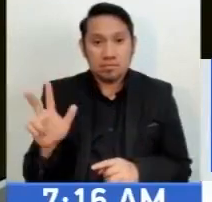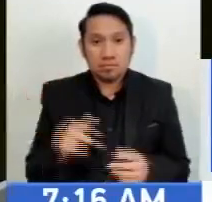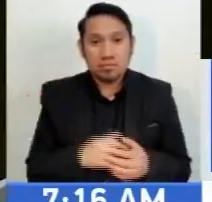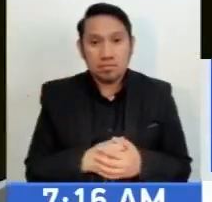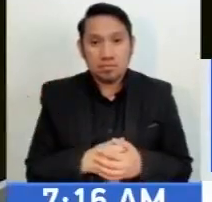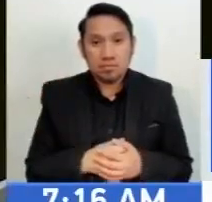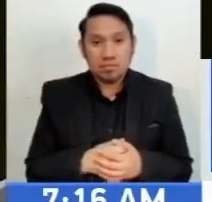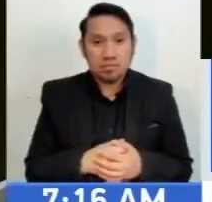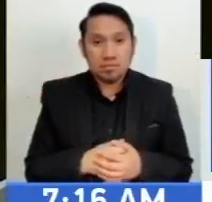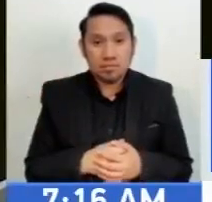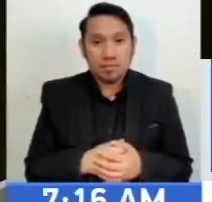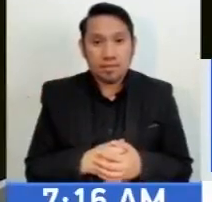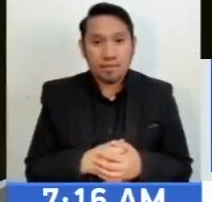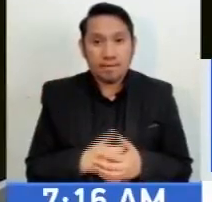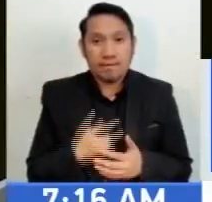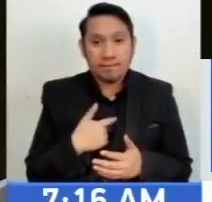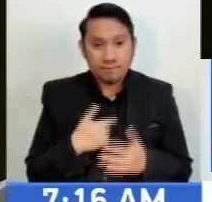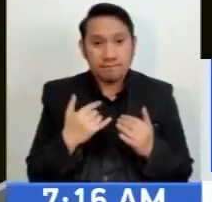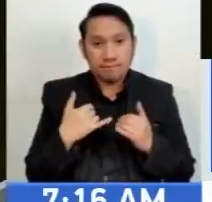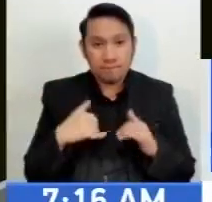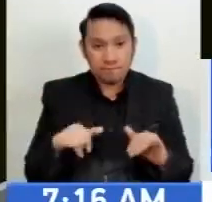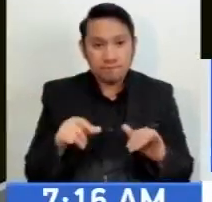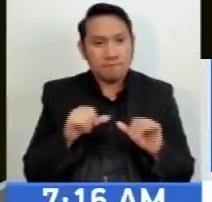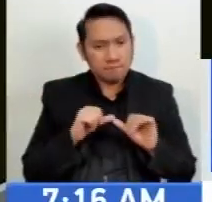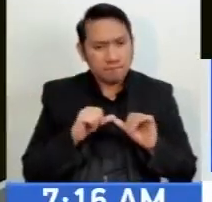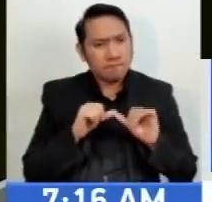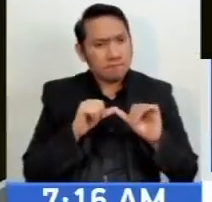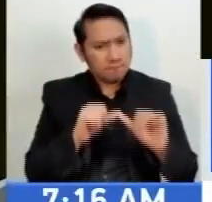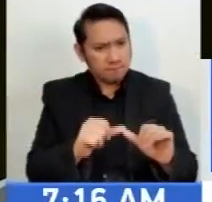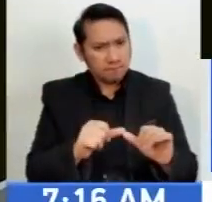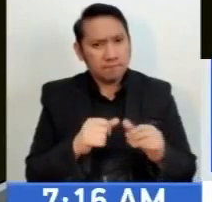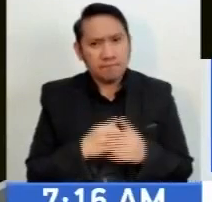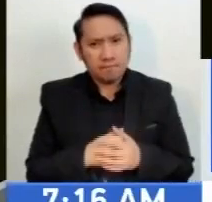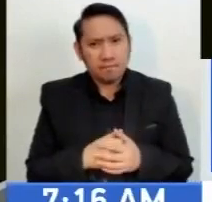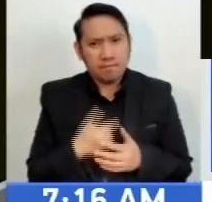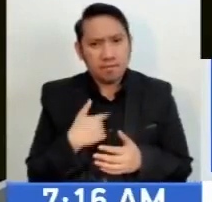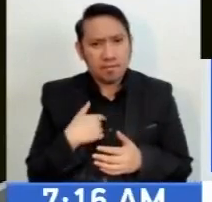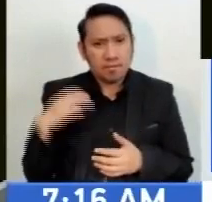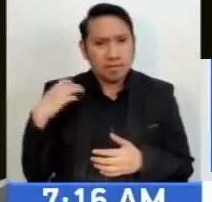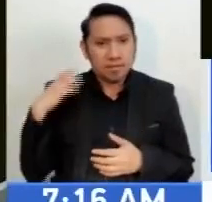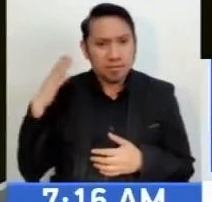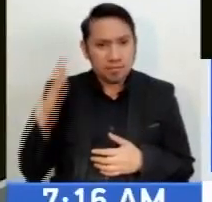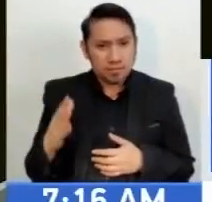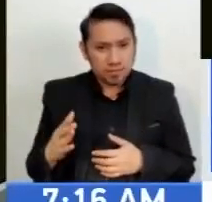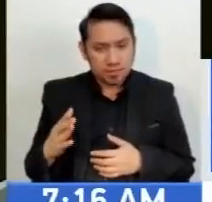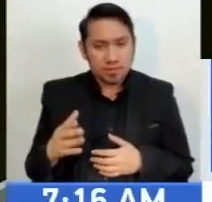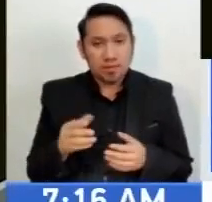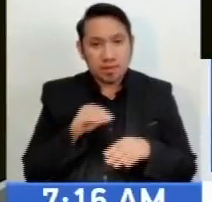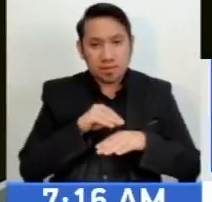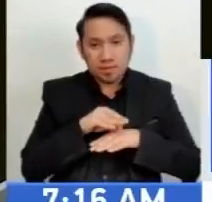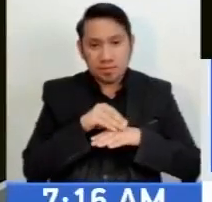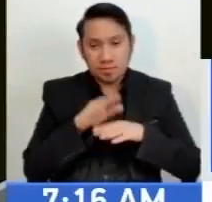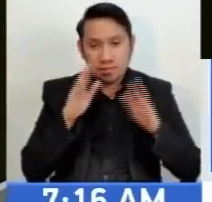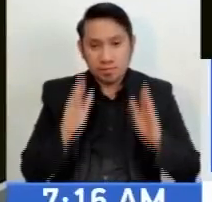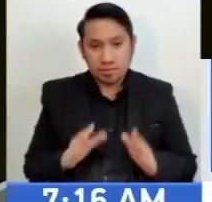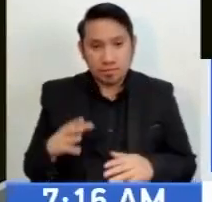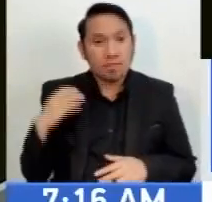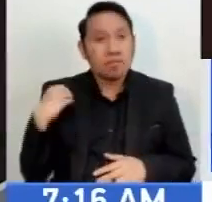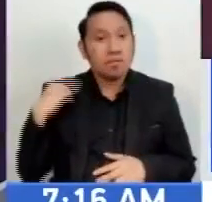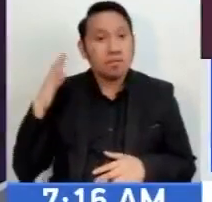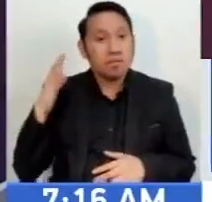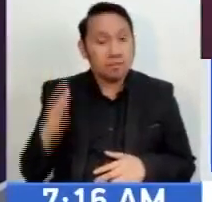2023. But I will still continue as Chairman Advisor and Chairman of